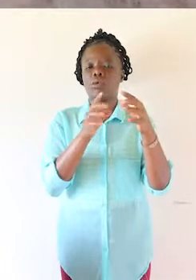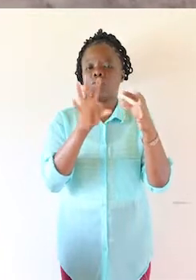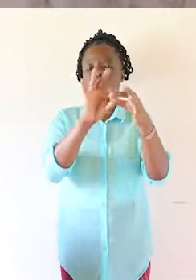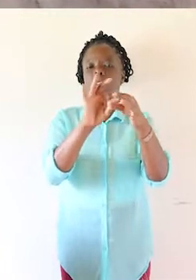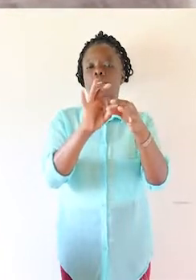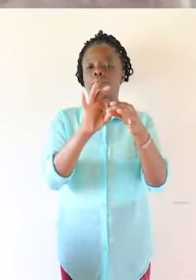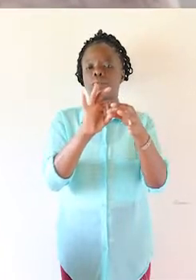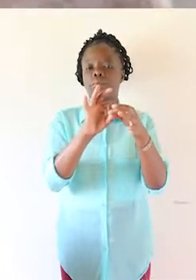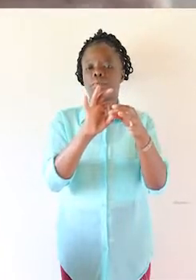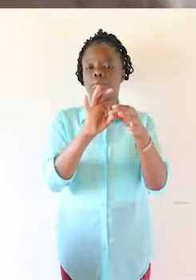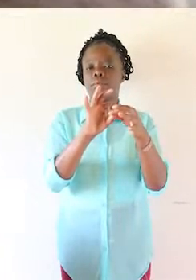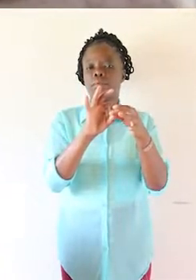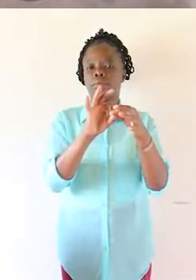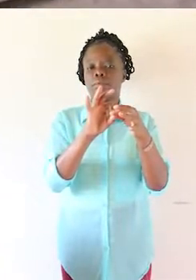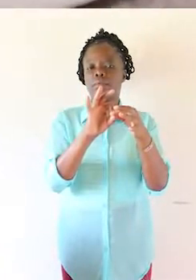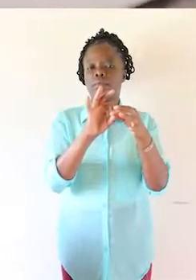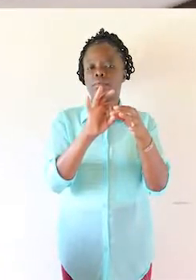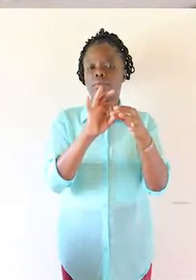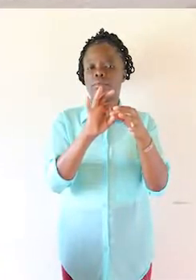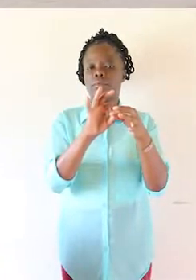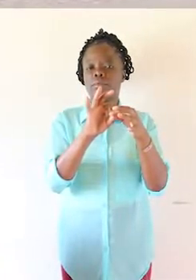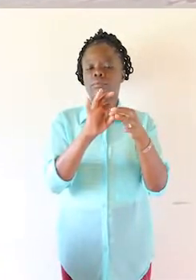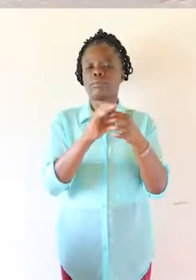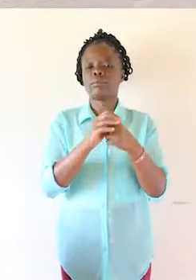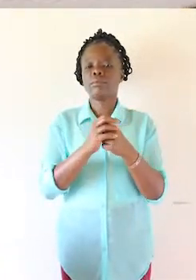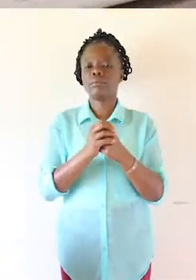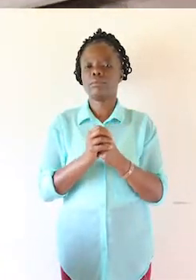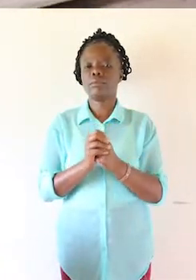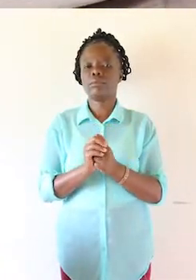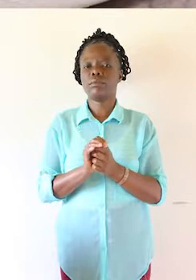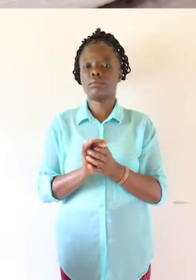draw it then. Yes. Yes.